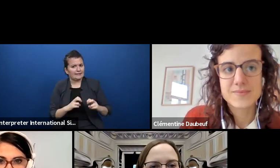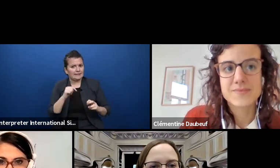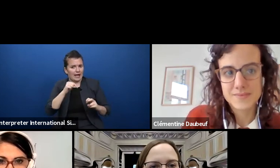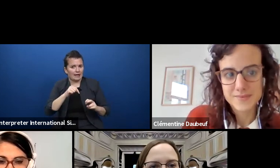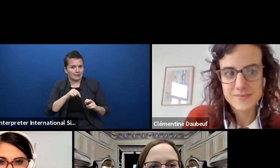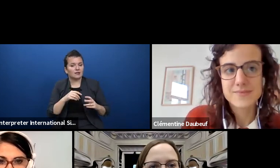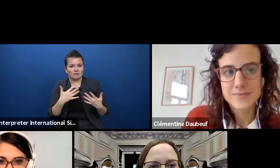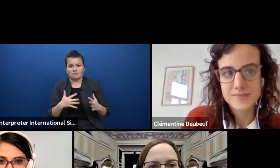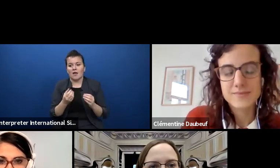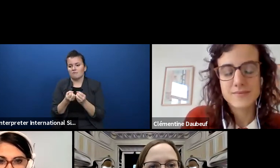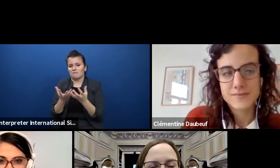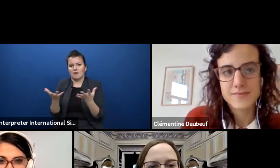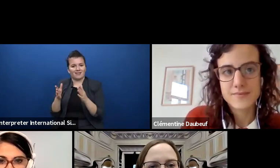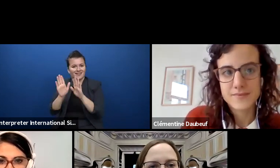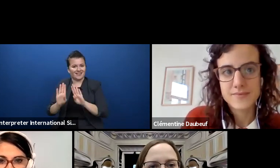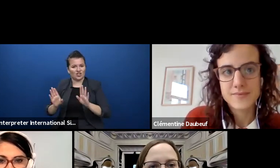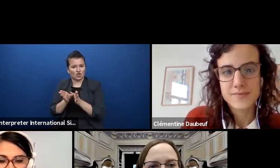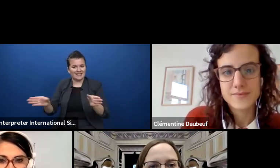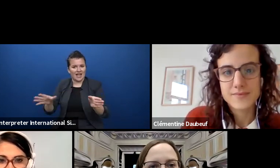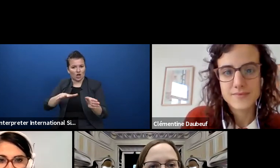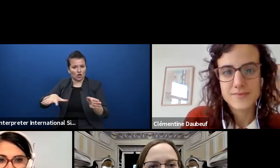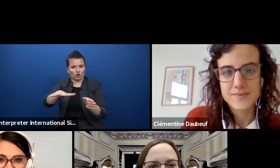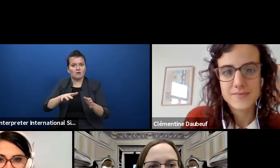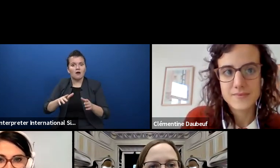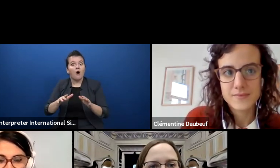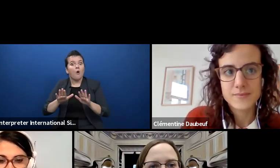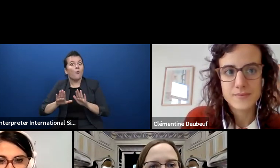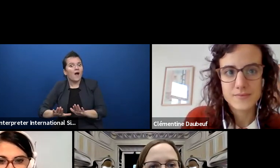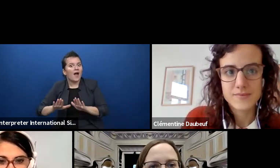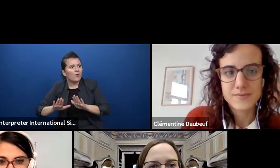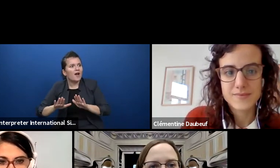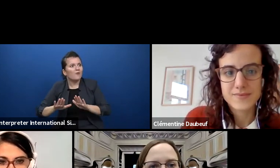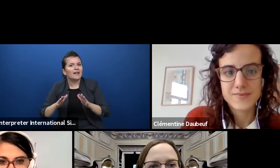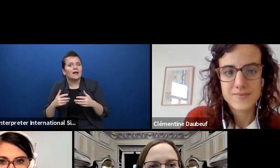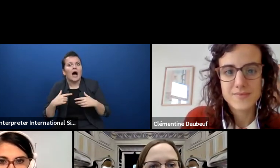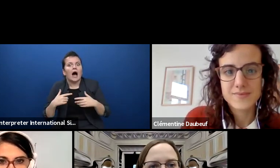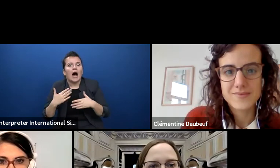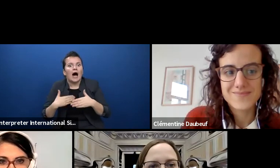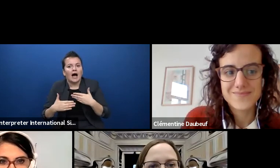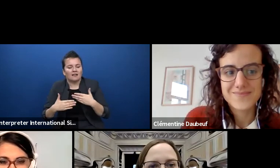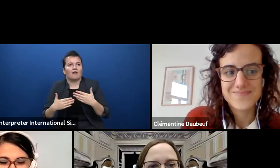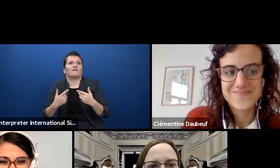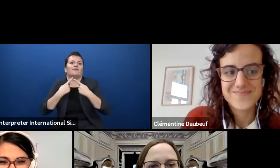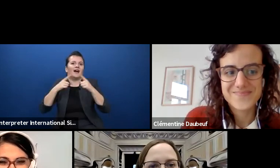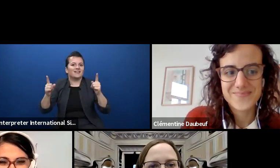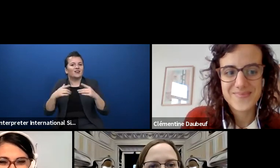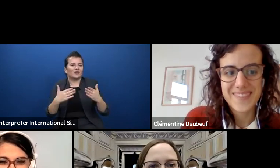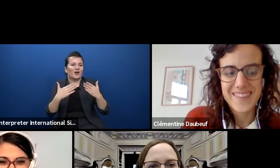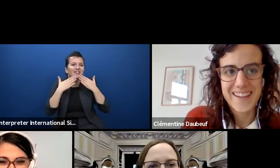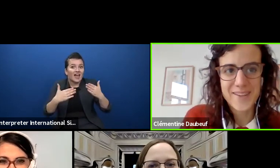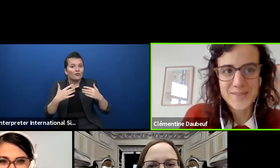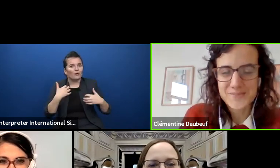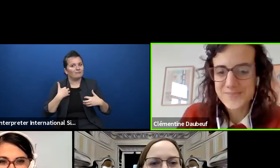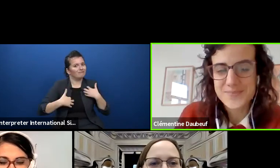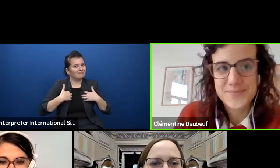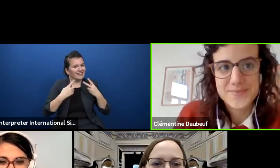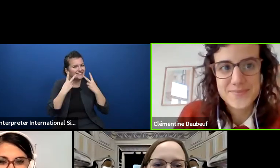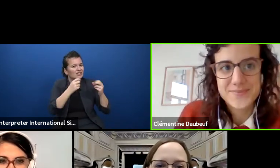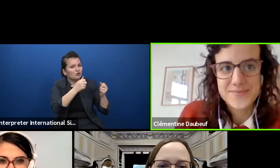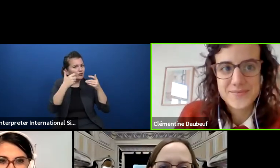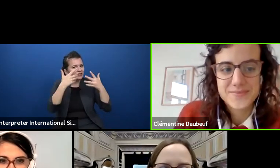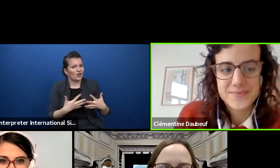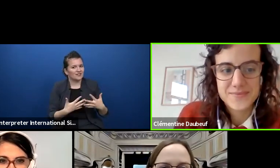awaited by the sector, and we will be looking forward to the whole process, of course, and the results. So thank you very much. Thank you. Thank